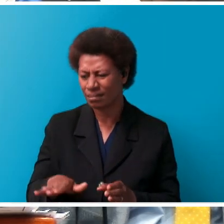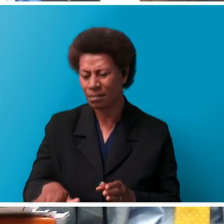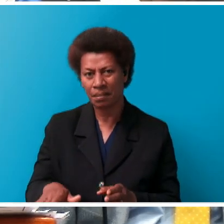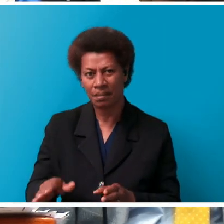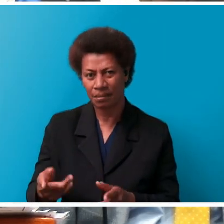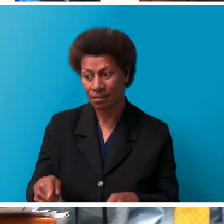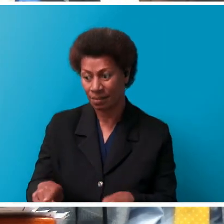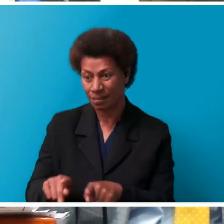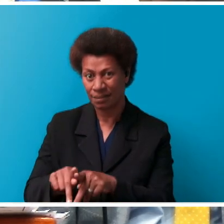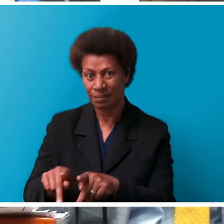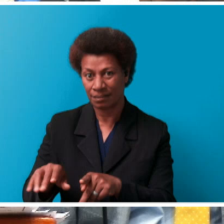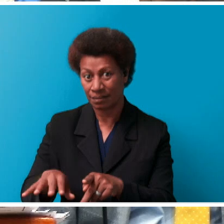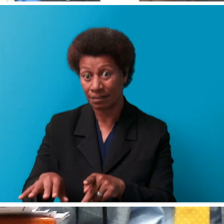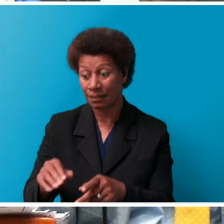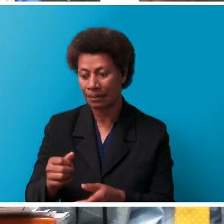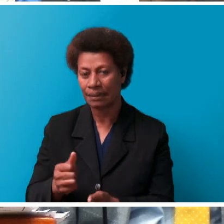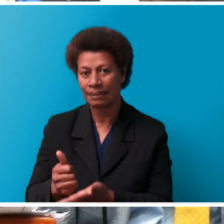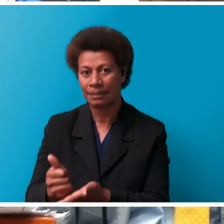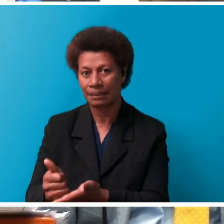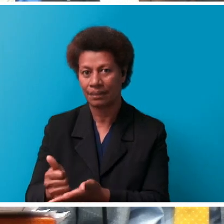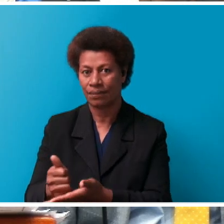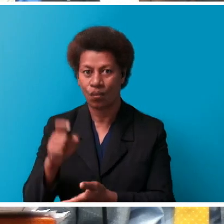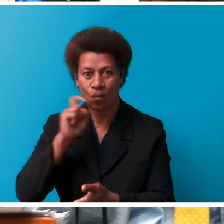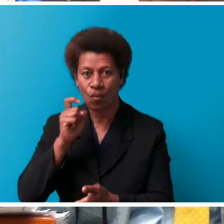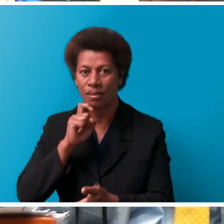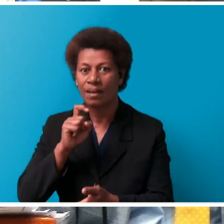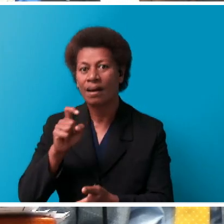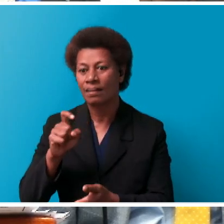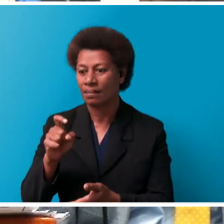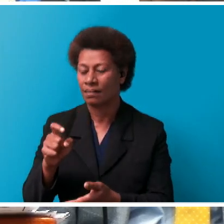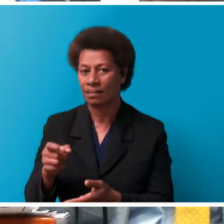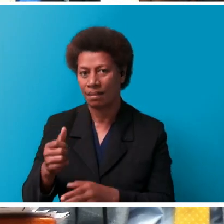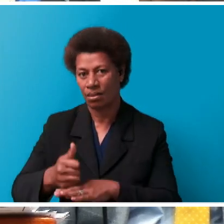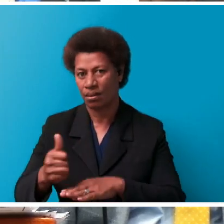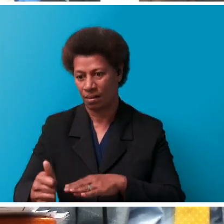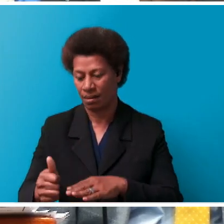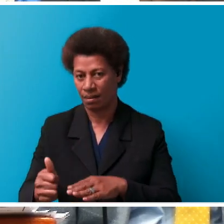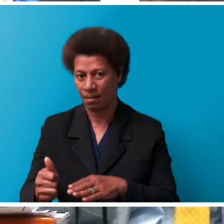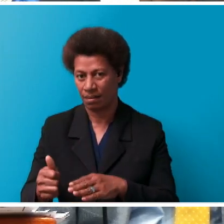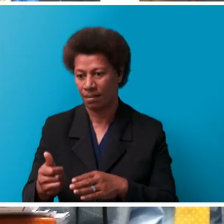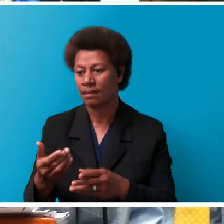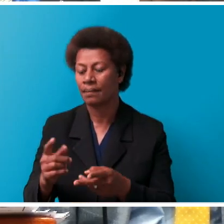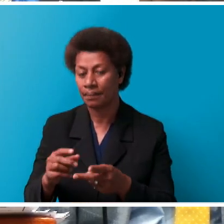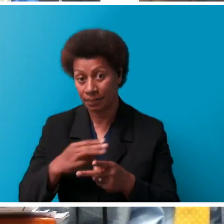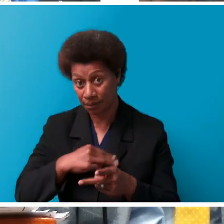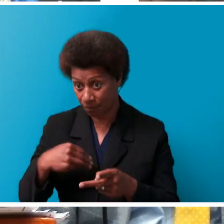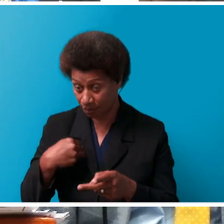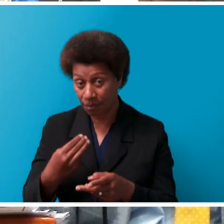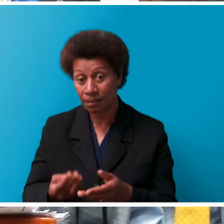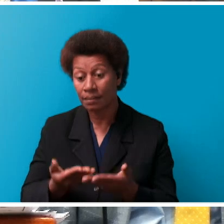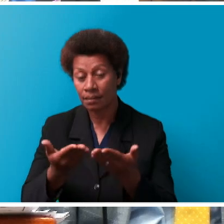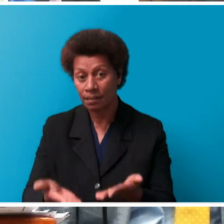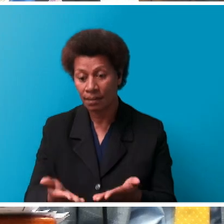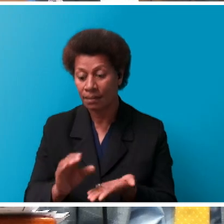also includes assistance to the Water Authority of Fiji. The ministry has also made submissions to Fiji's eligible grant of